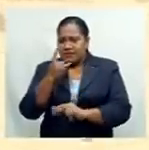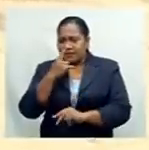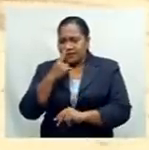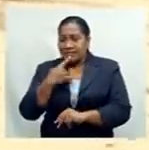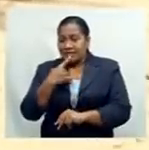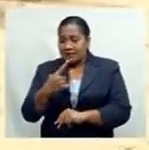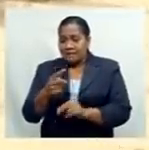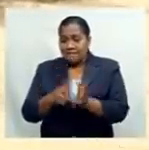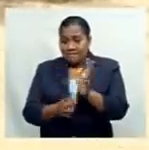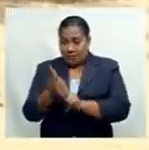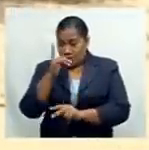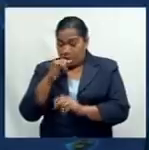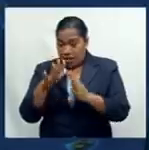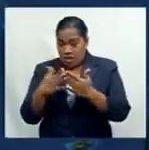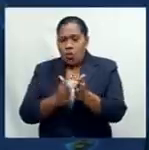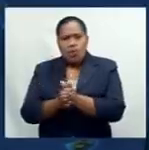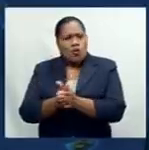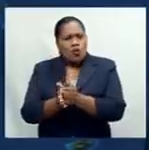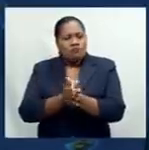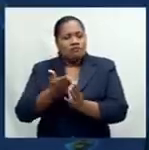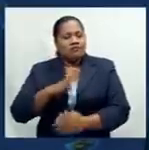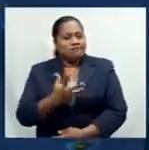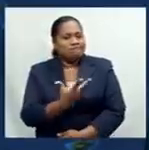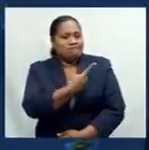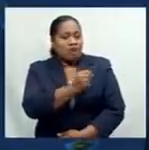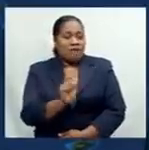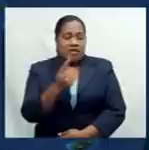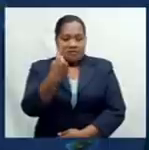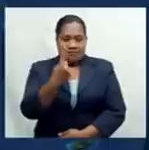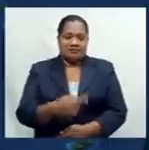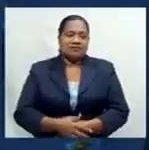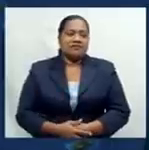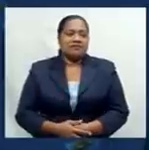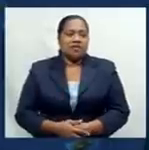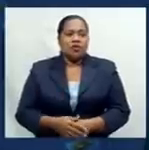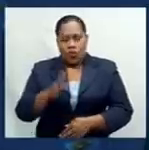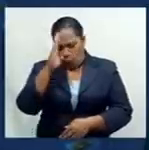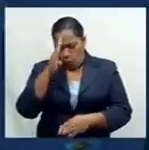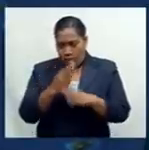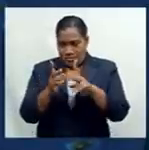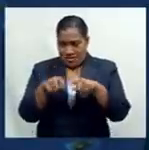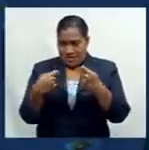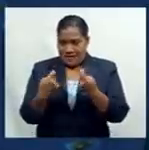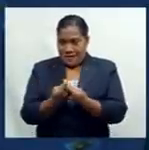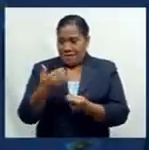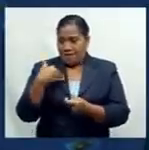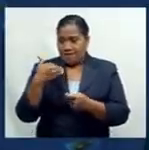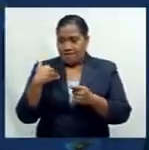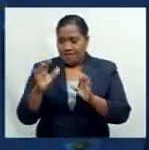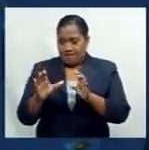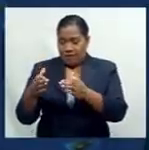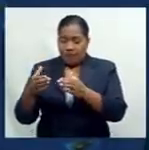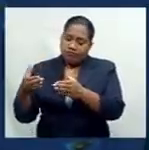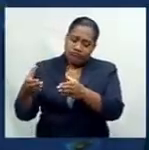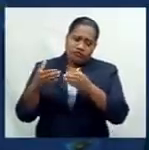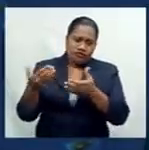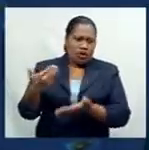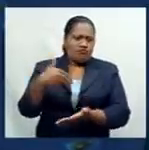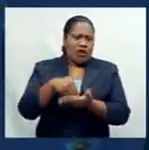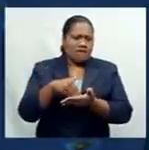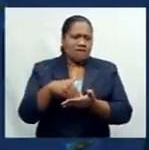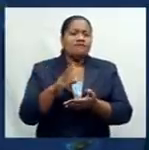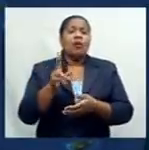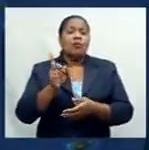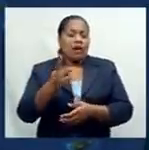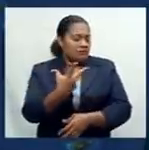dose. We are hoping that our team of health officials will be arriving home soon to carry out this vaccination program.